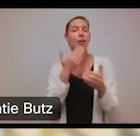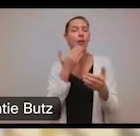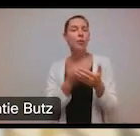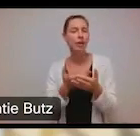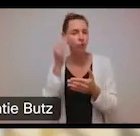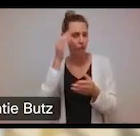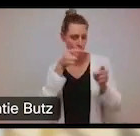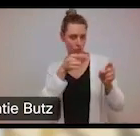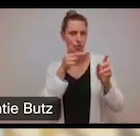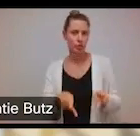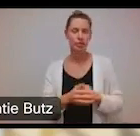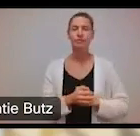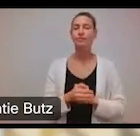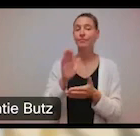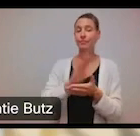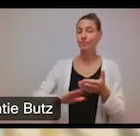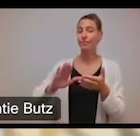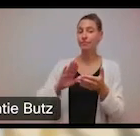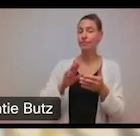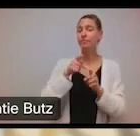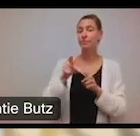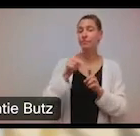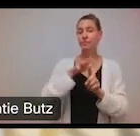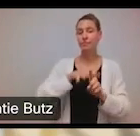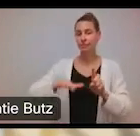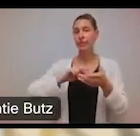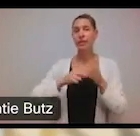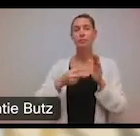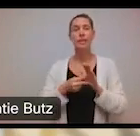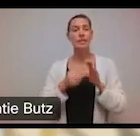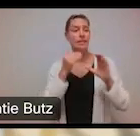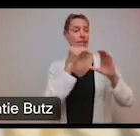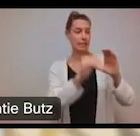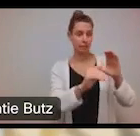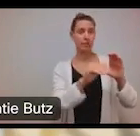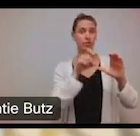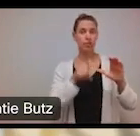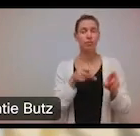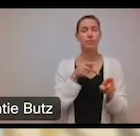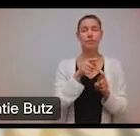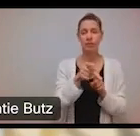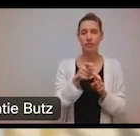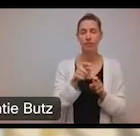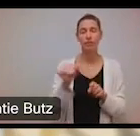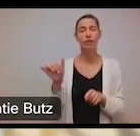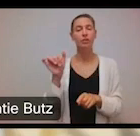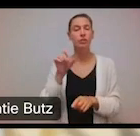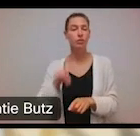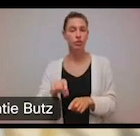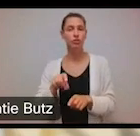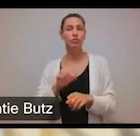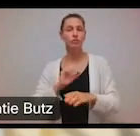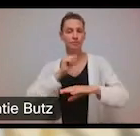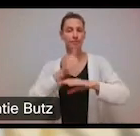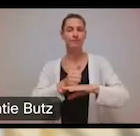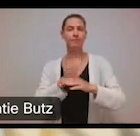College is a professional environment, therefore the emails you send should be professional. And you should create a college